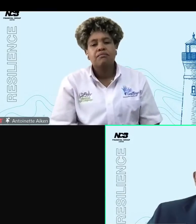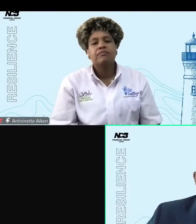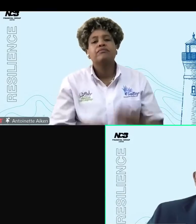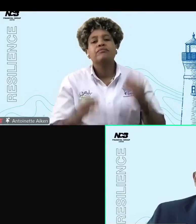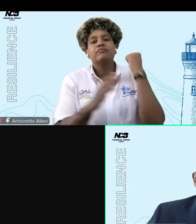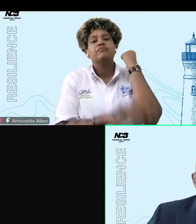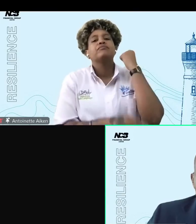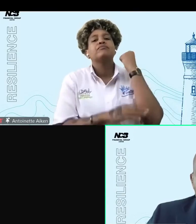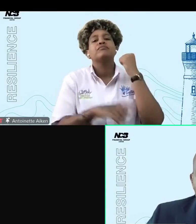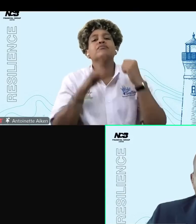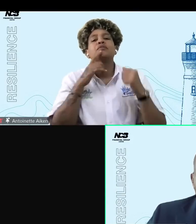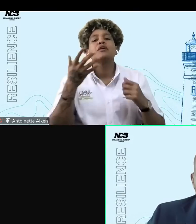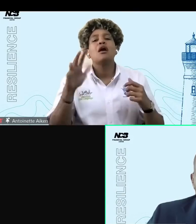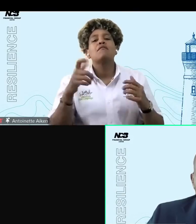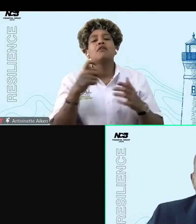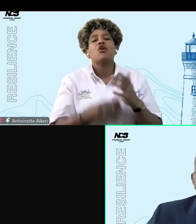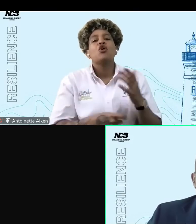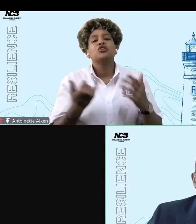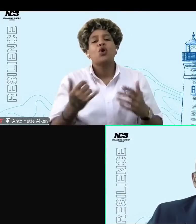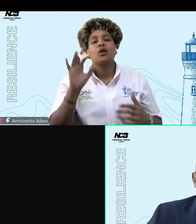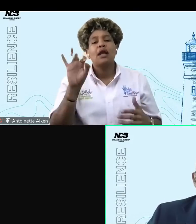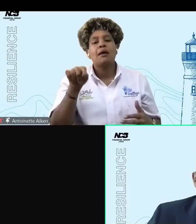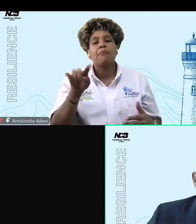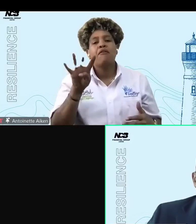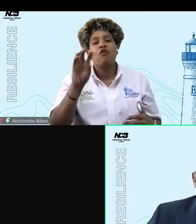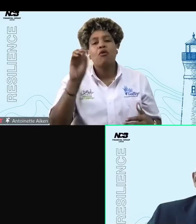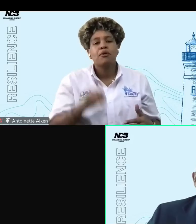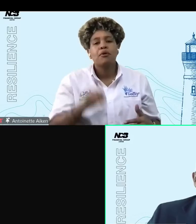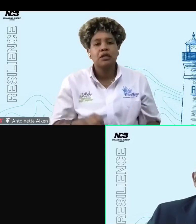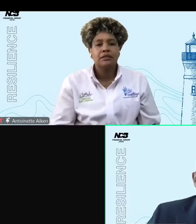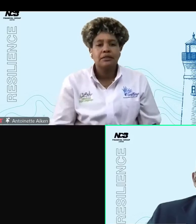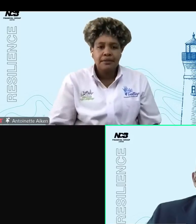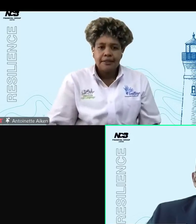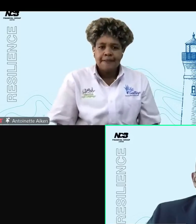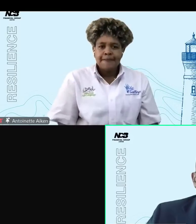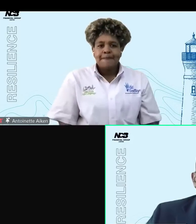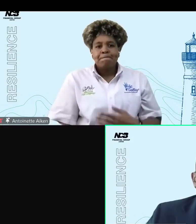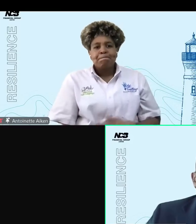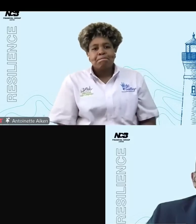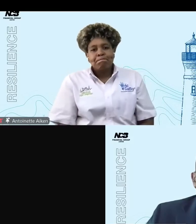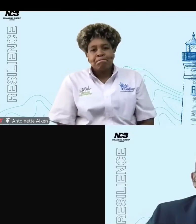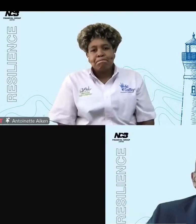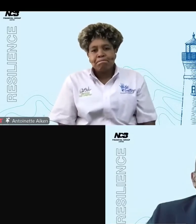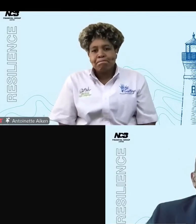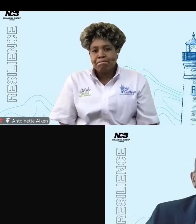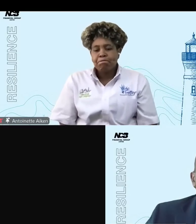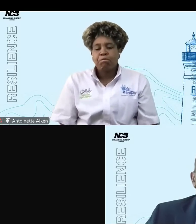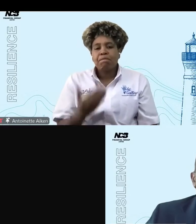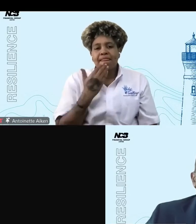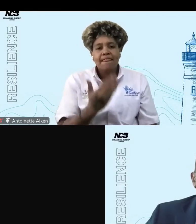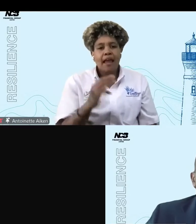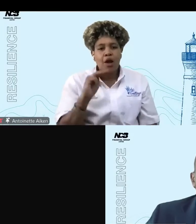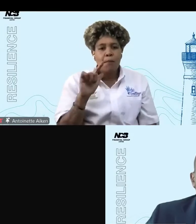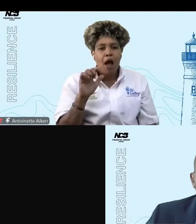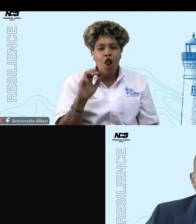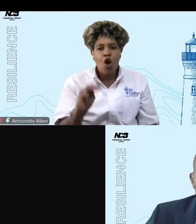September, the average cost is now 9.4%. right? Thank you,